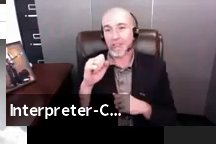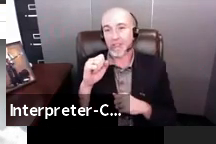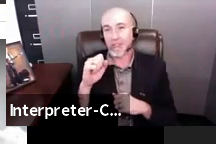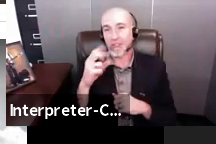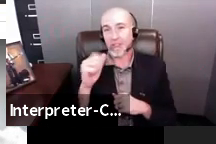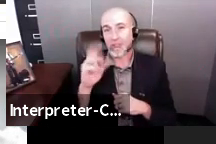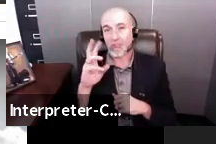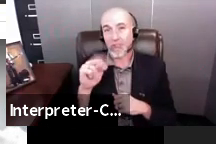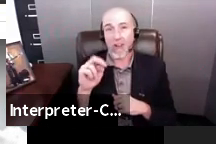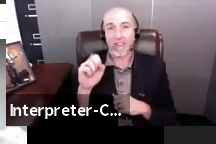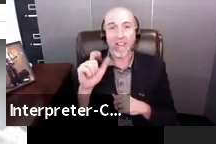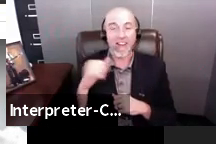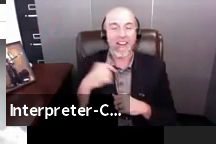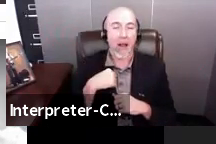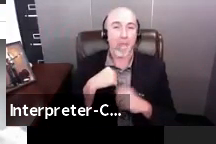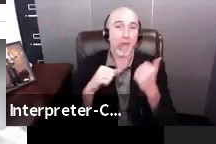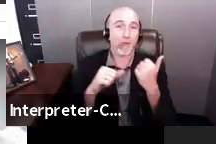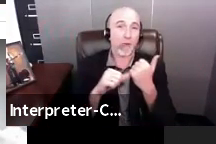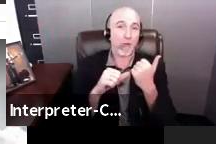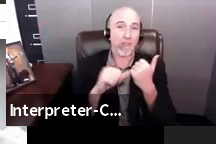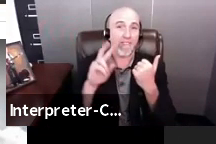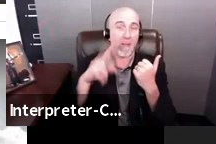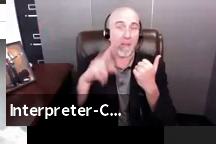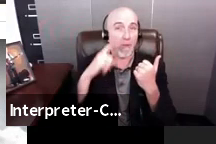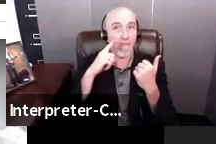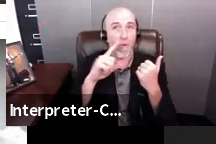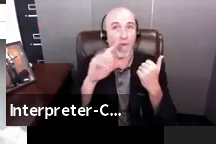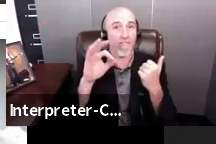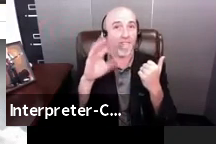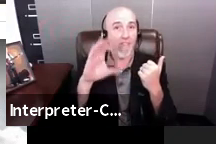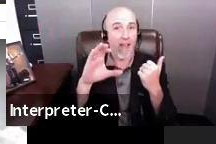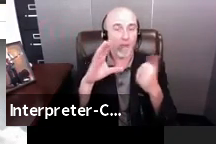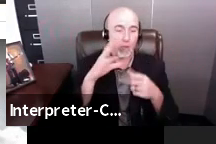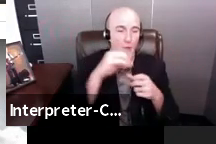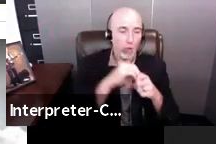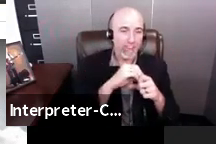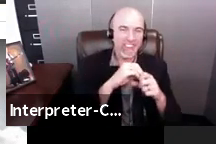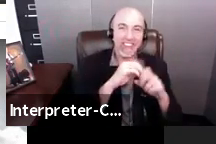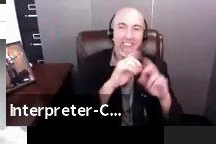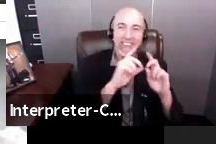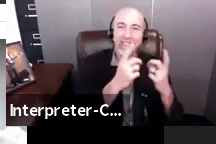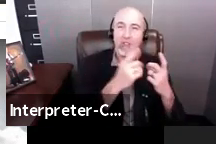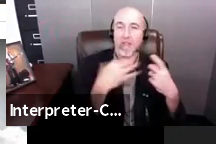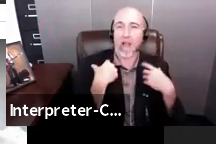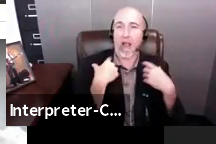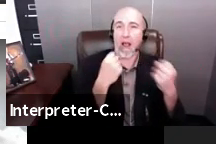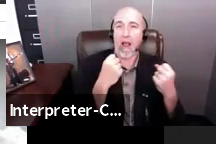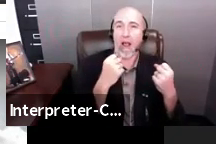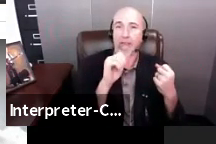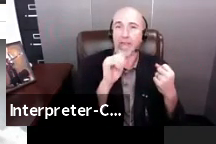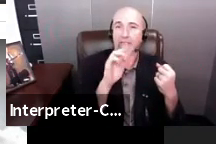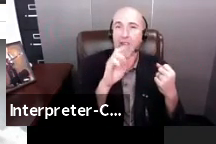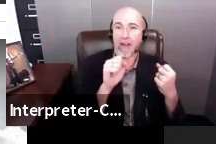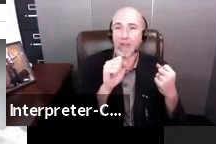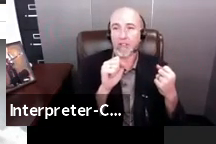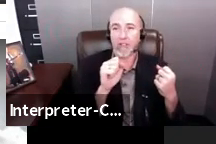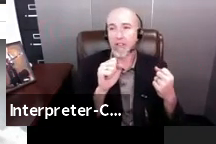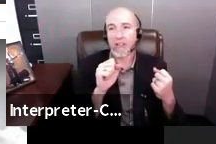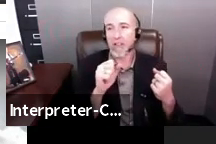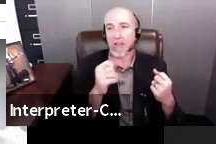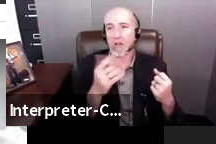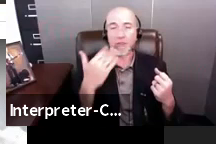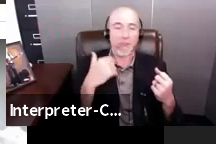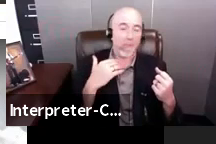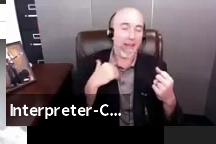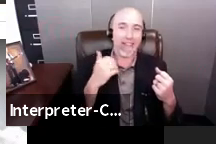Vice President for faculty within the Division of Health Affairs. I was mainstreamed back in 75, started my